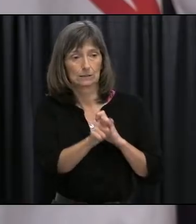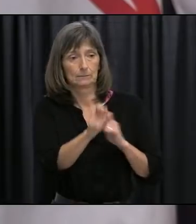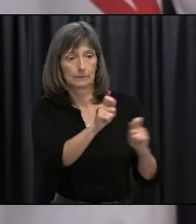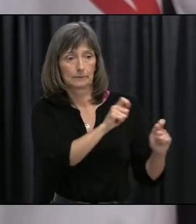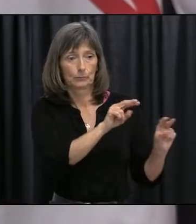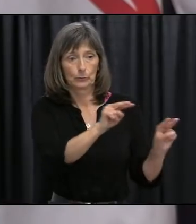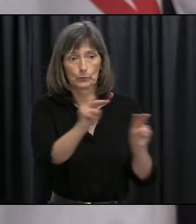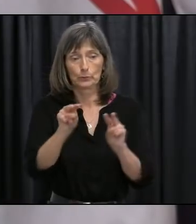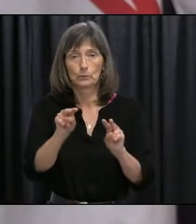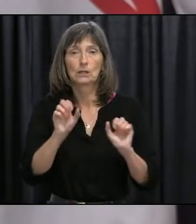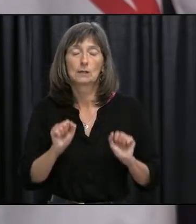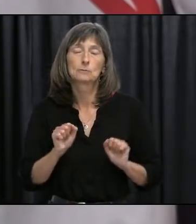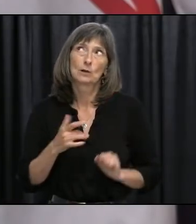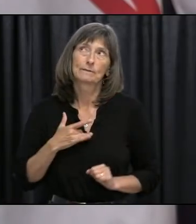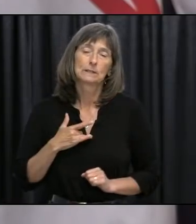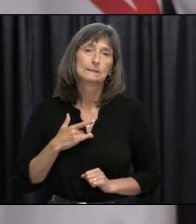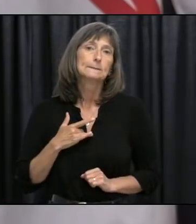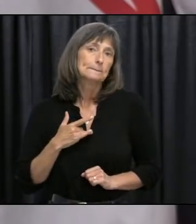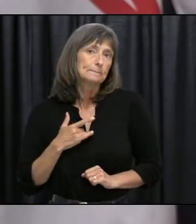I'm encouraged by all of this.